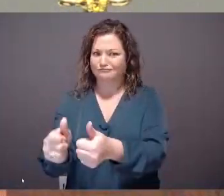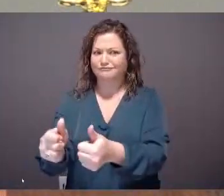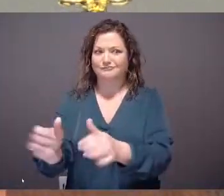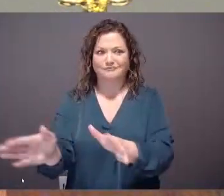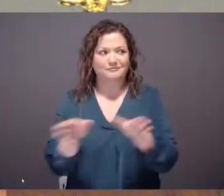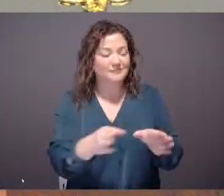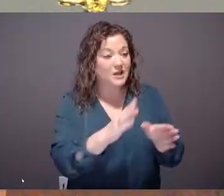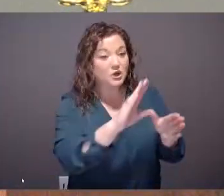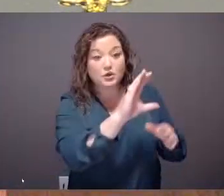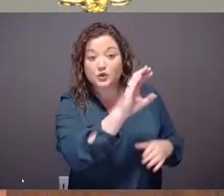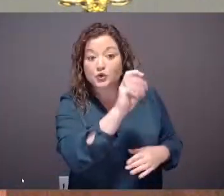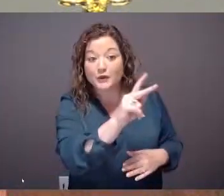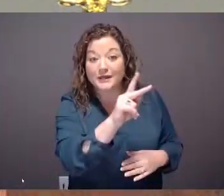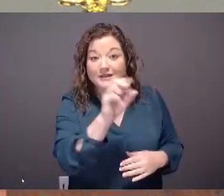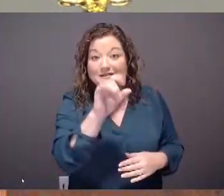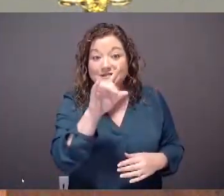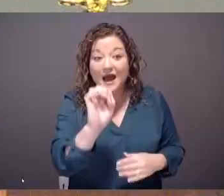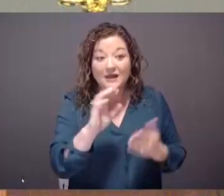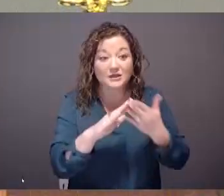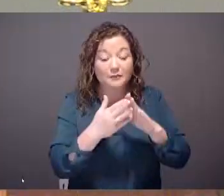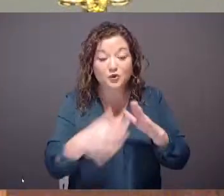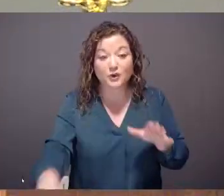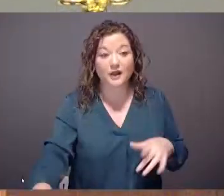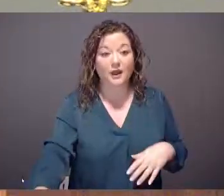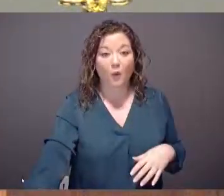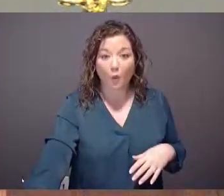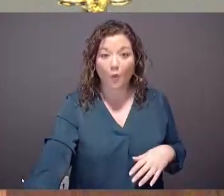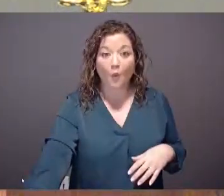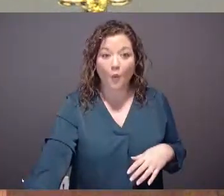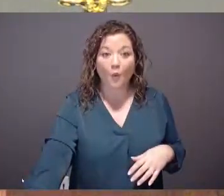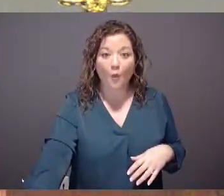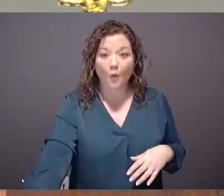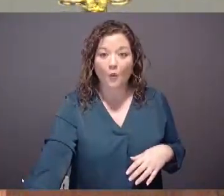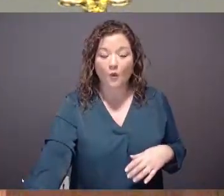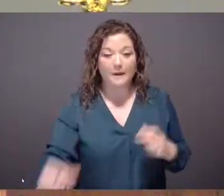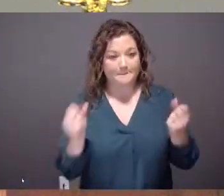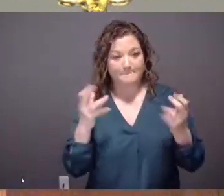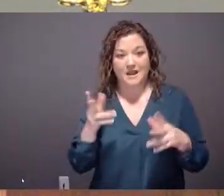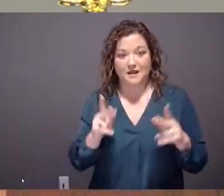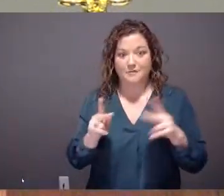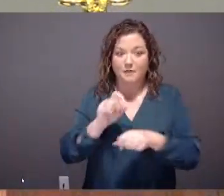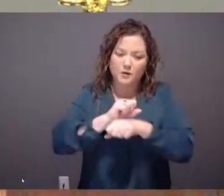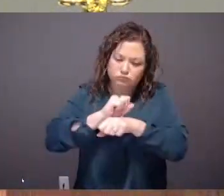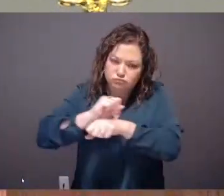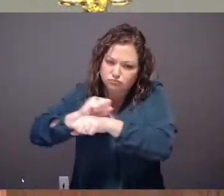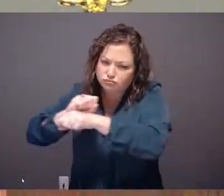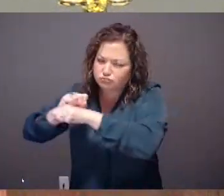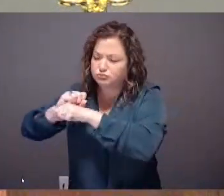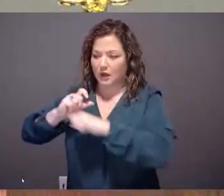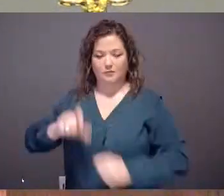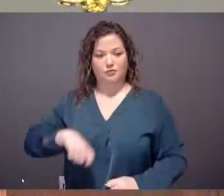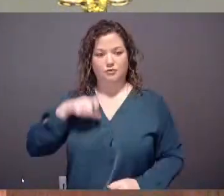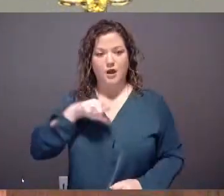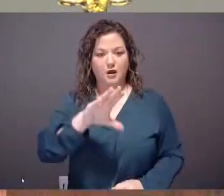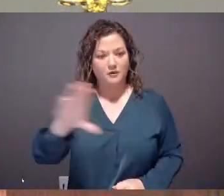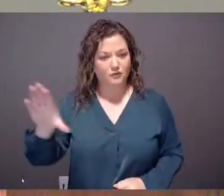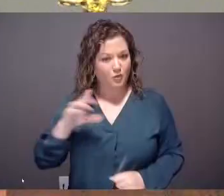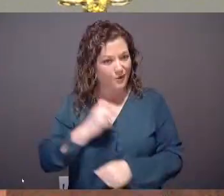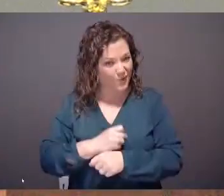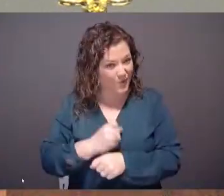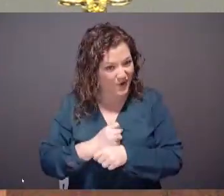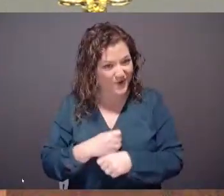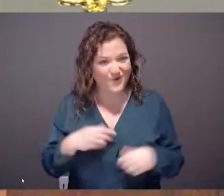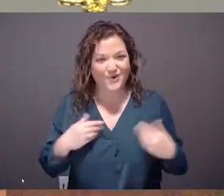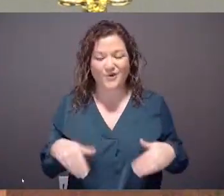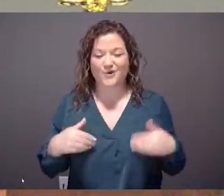having really this is bringing it to life. There's a lot of people working on it, and a lot of people are proud of the work you're doing there, and having this